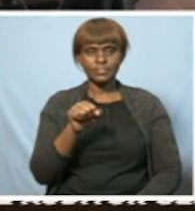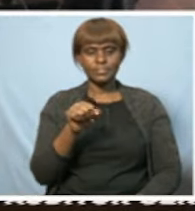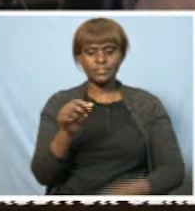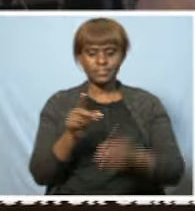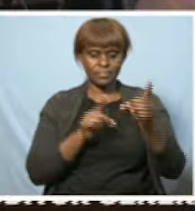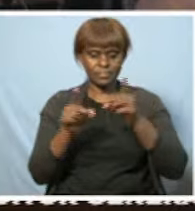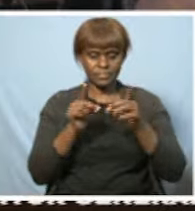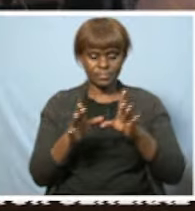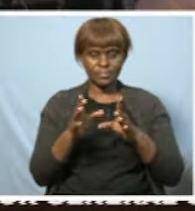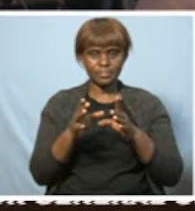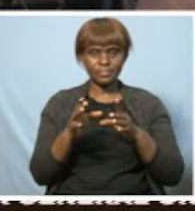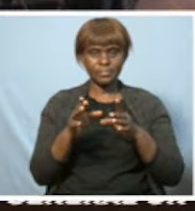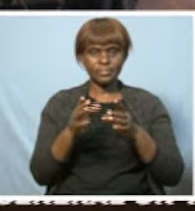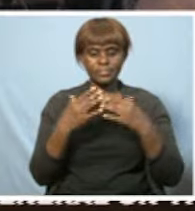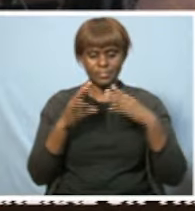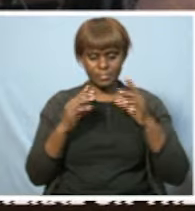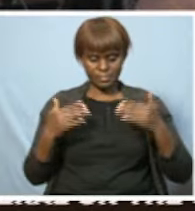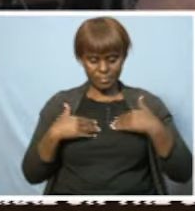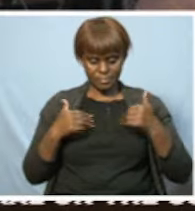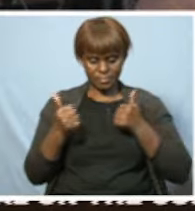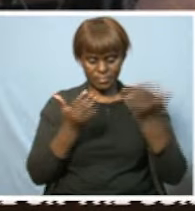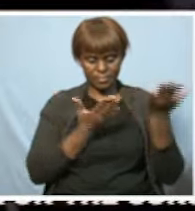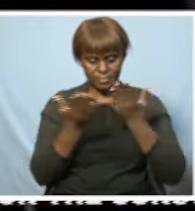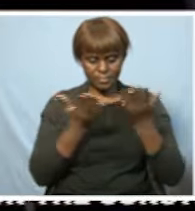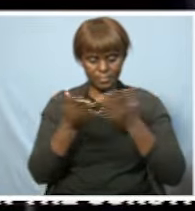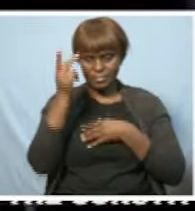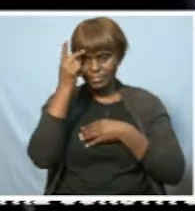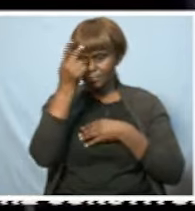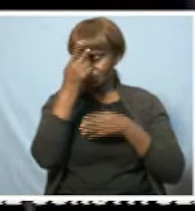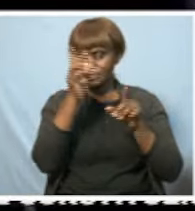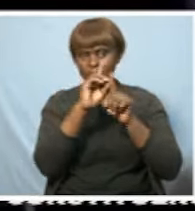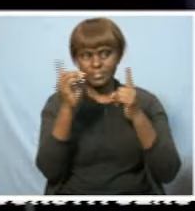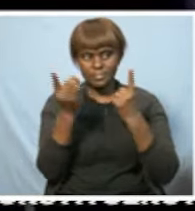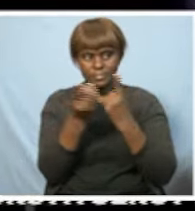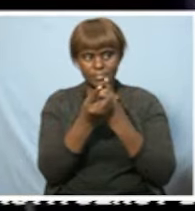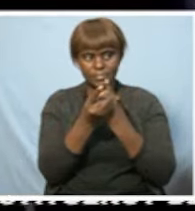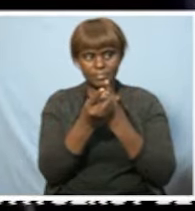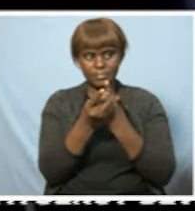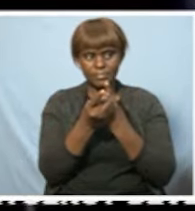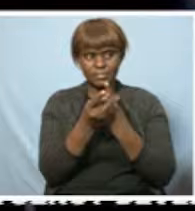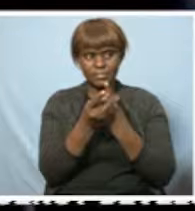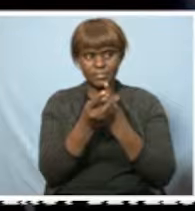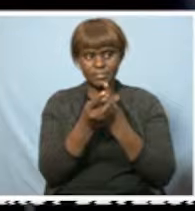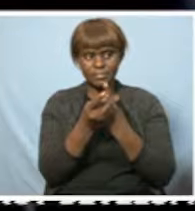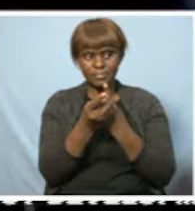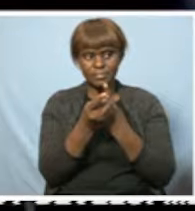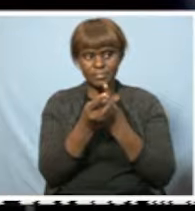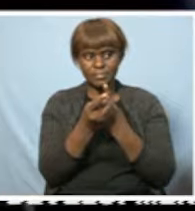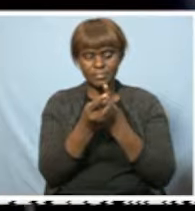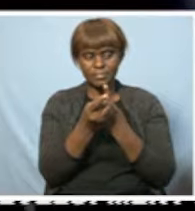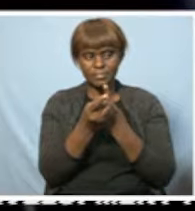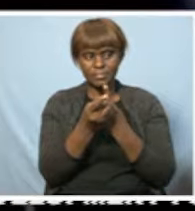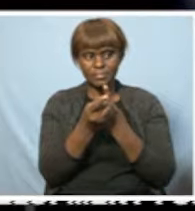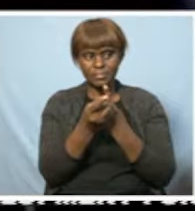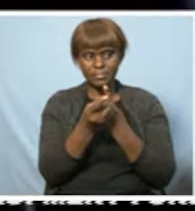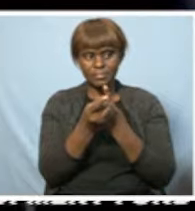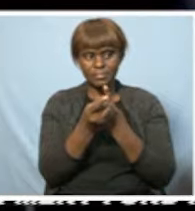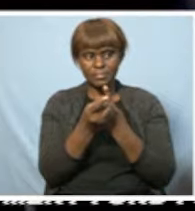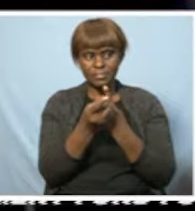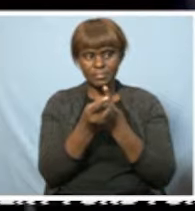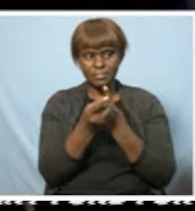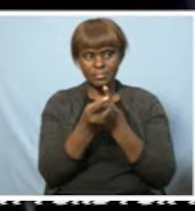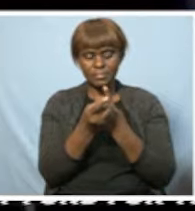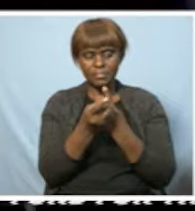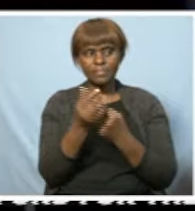Director of Health Services for PETAUKE District. Our concerns are very valid, and not only speaking